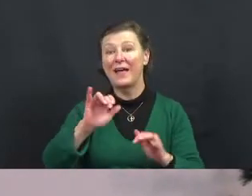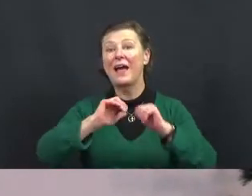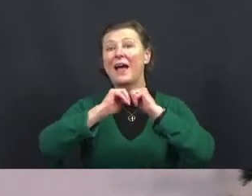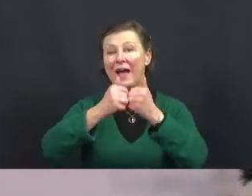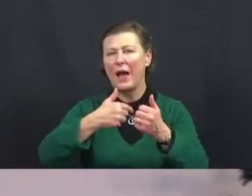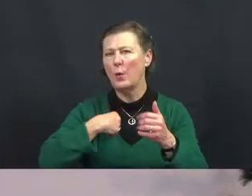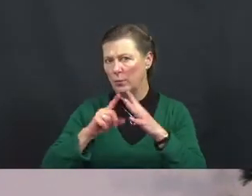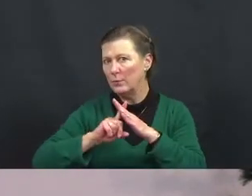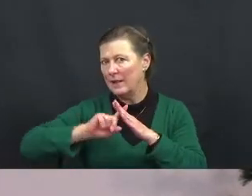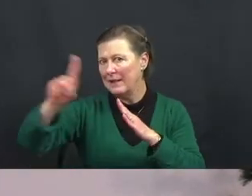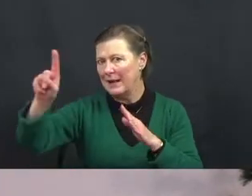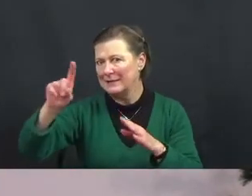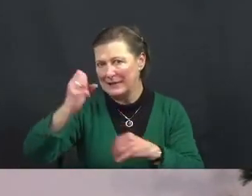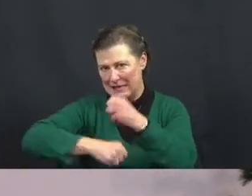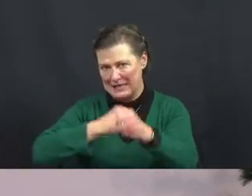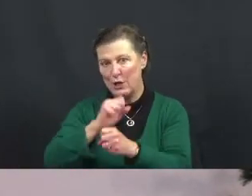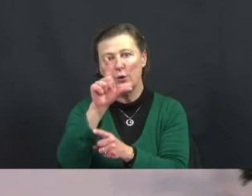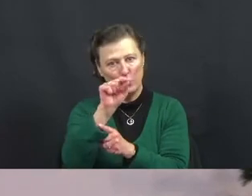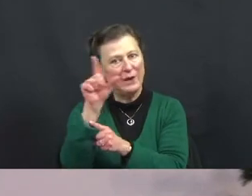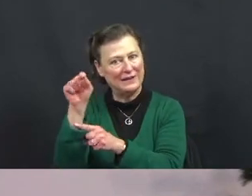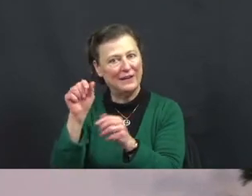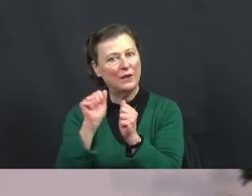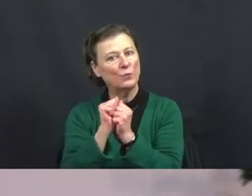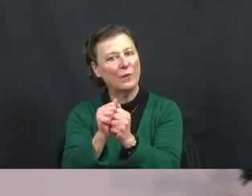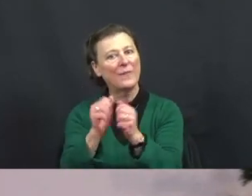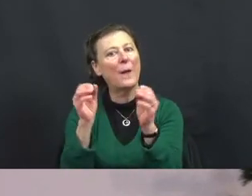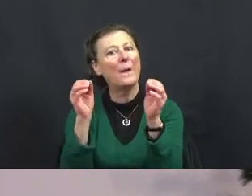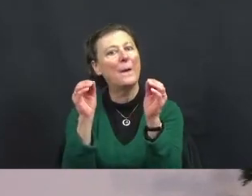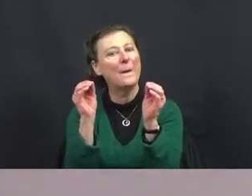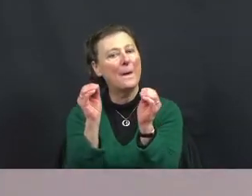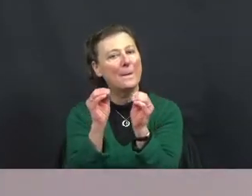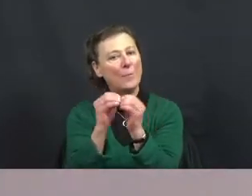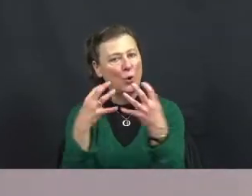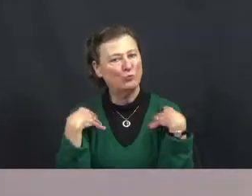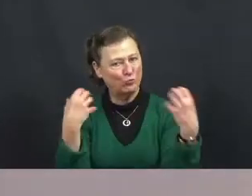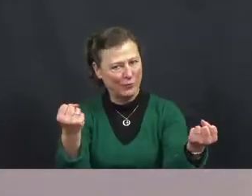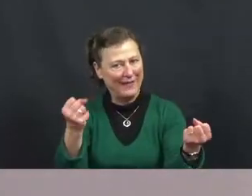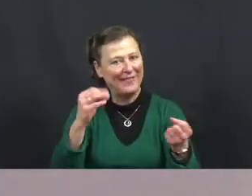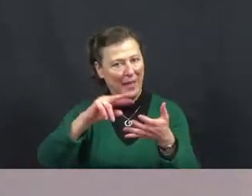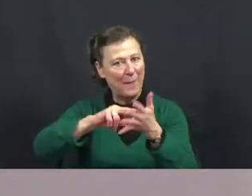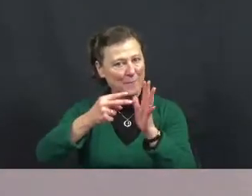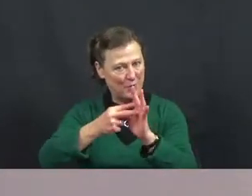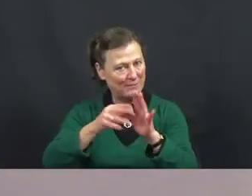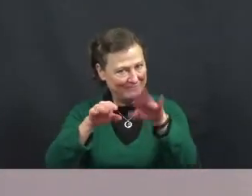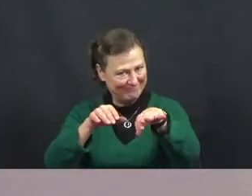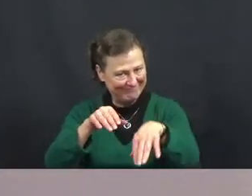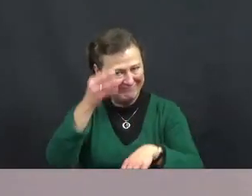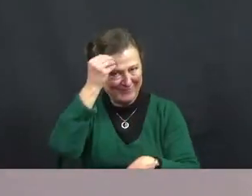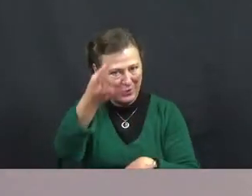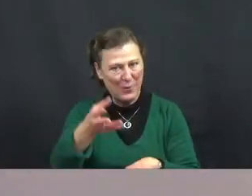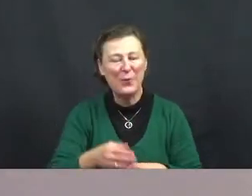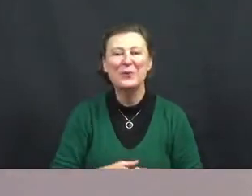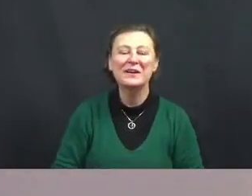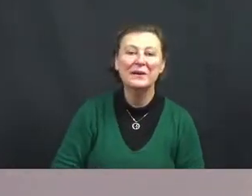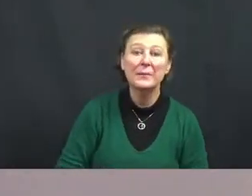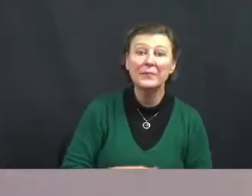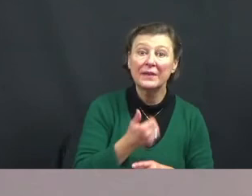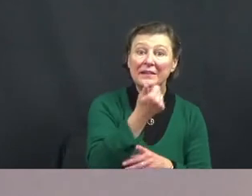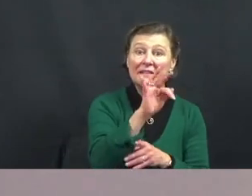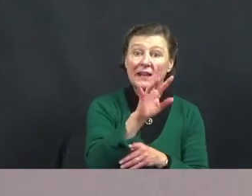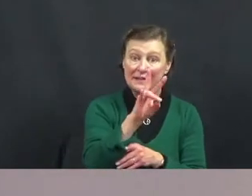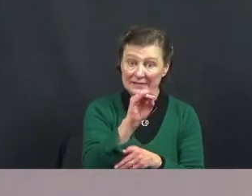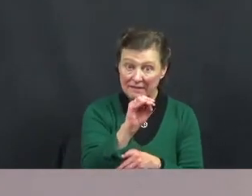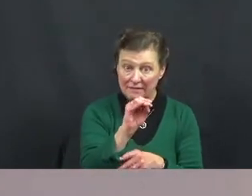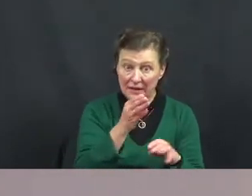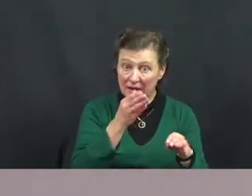the year 2020, by the way, with more strength and sense of purpose. But in 1970, after I had